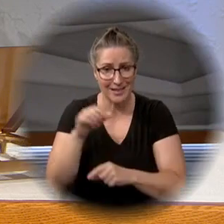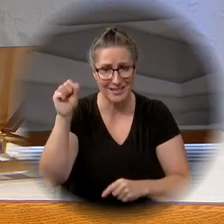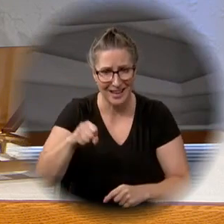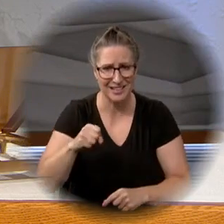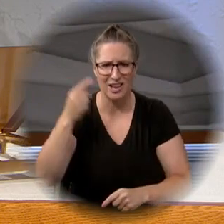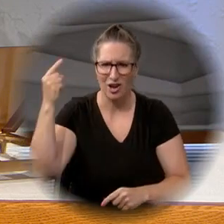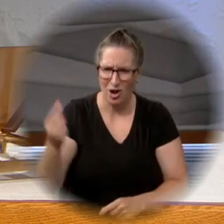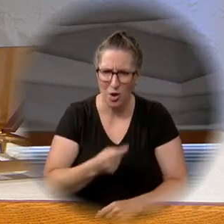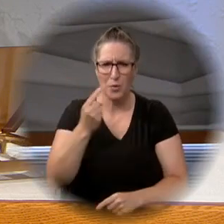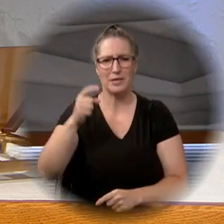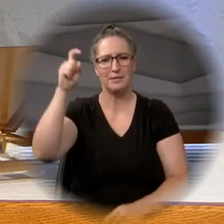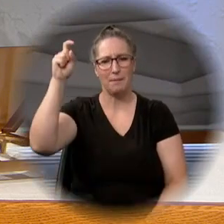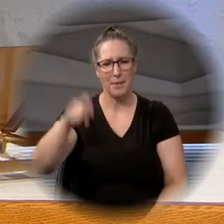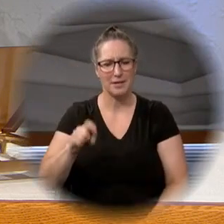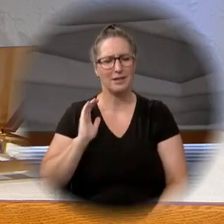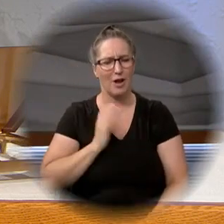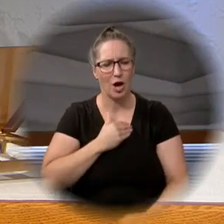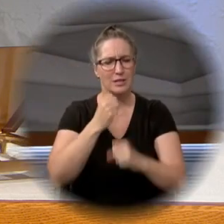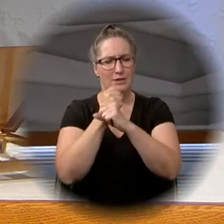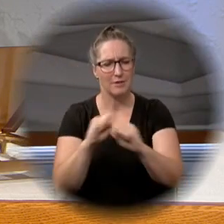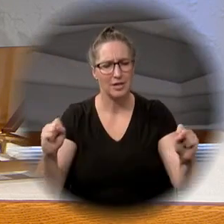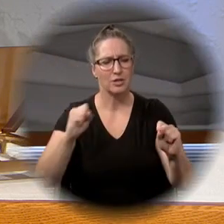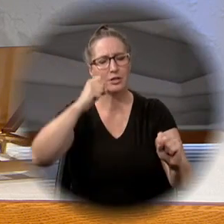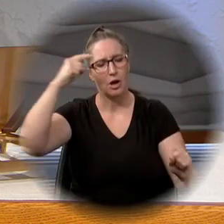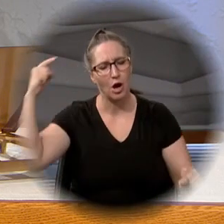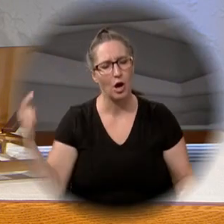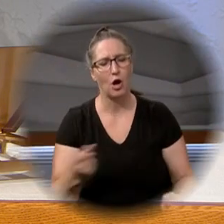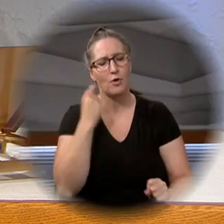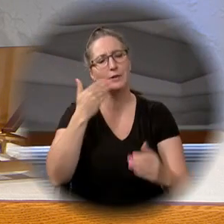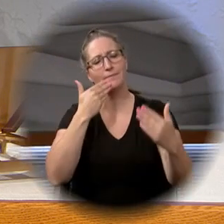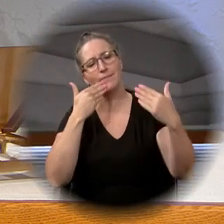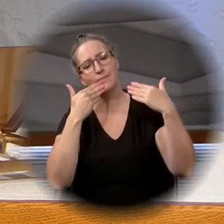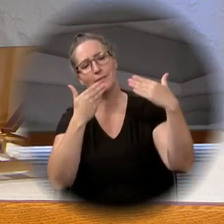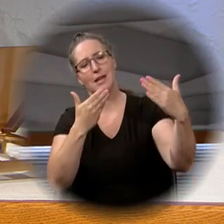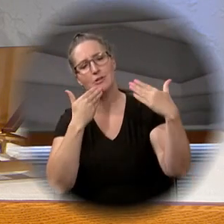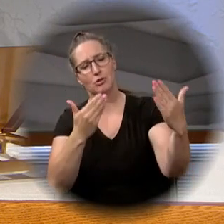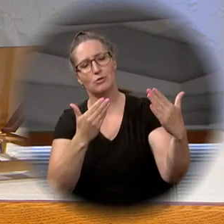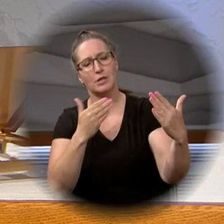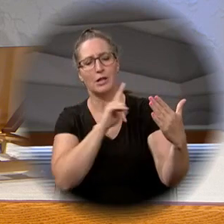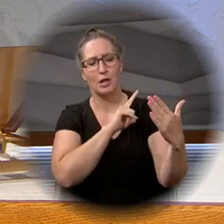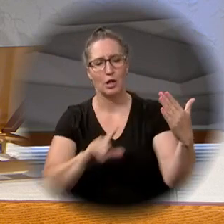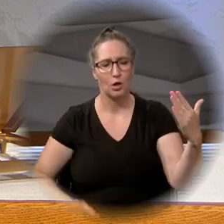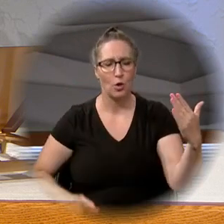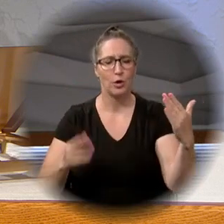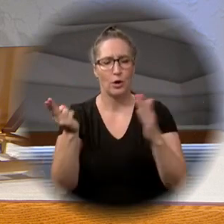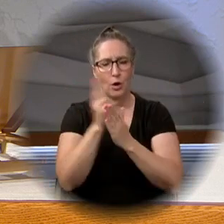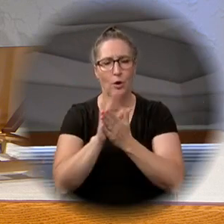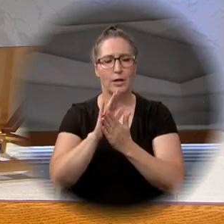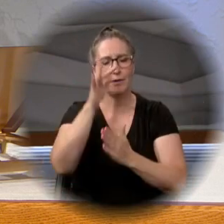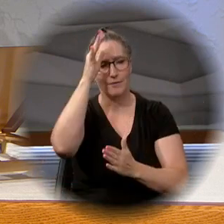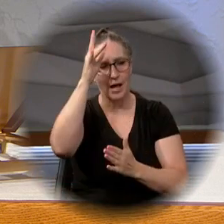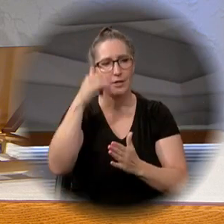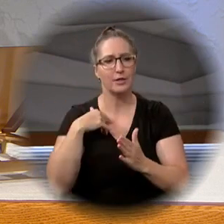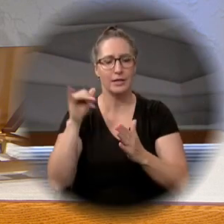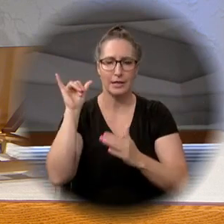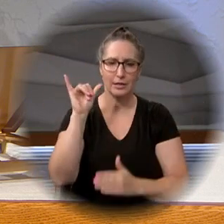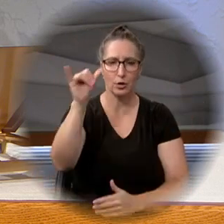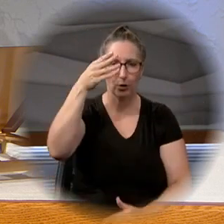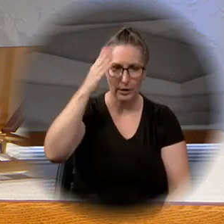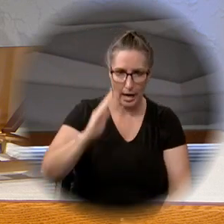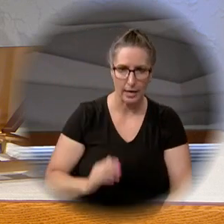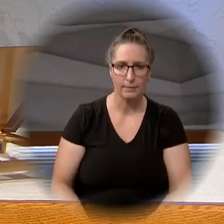just, our duty and our salvation, always and everywhere to give you thanks, Lord, Holy Father, Almighty and Eternal